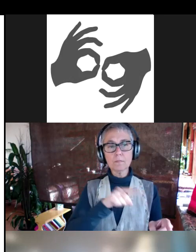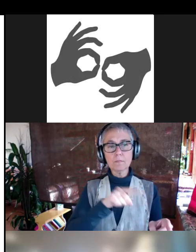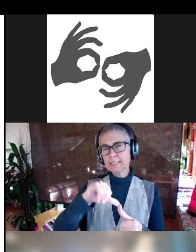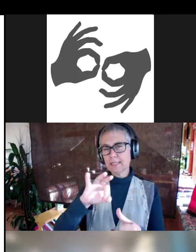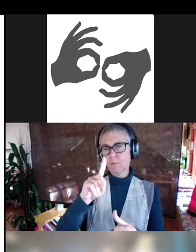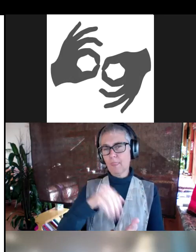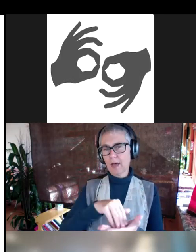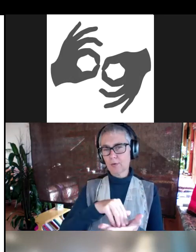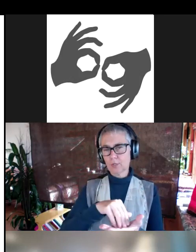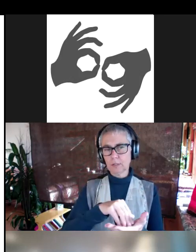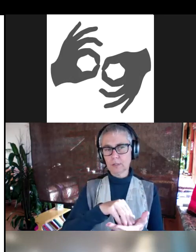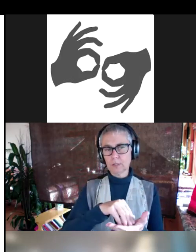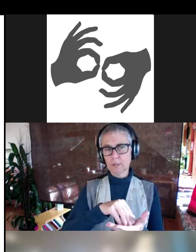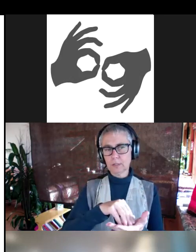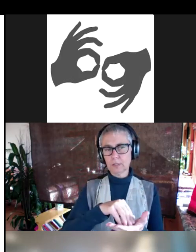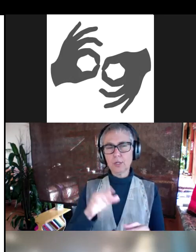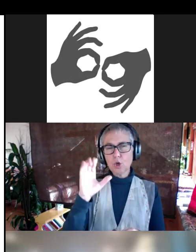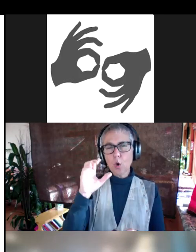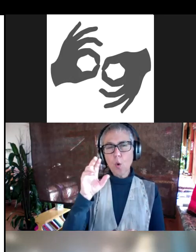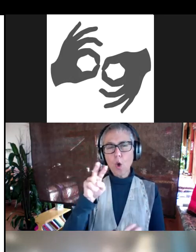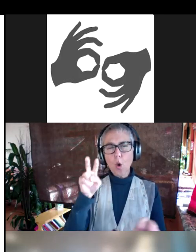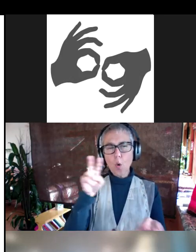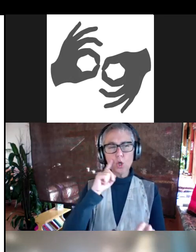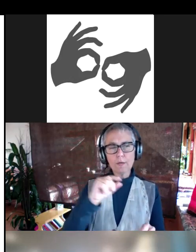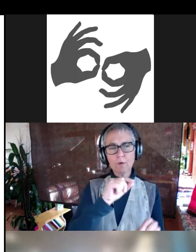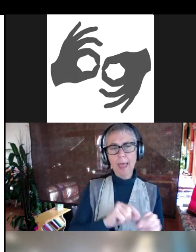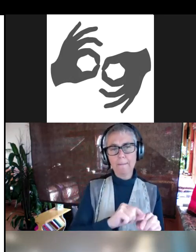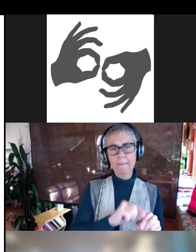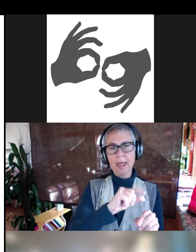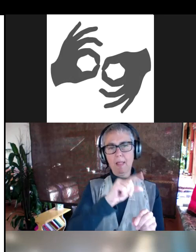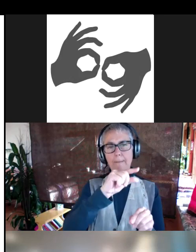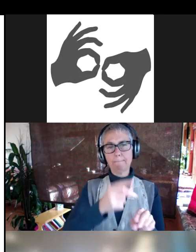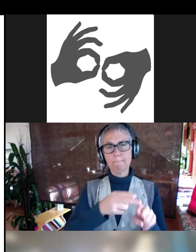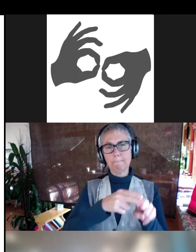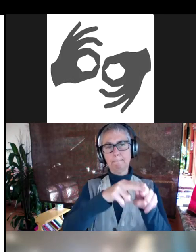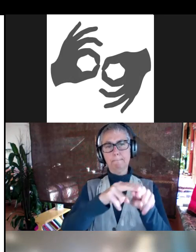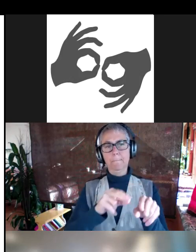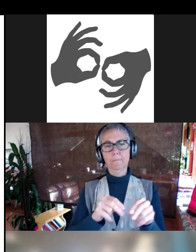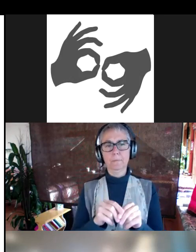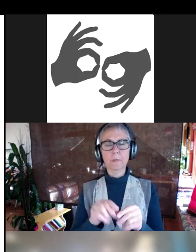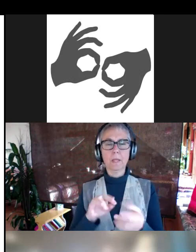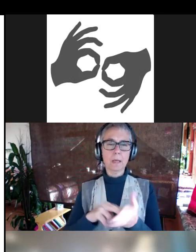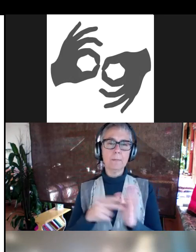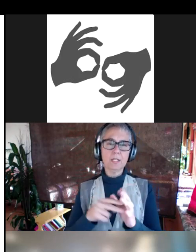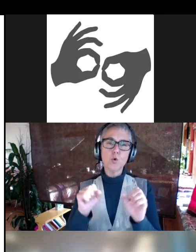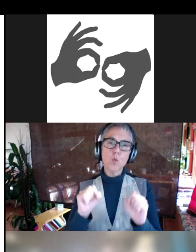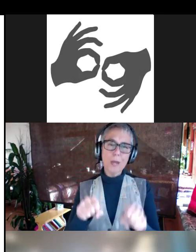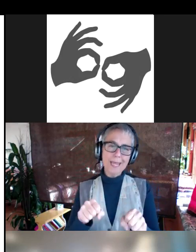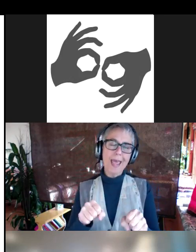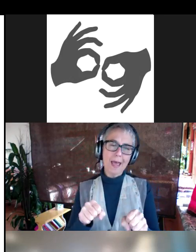really what we're looking for is kind of a tail up in over here, which indicates that we have, to some degree, the ability to